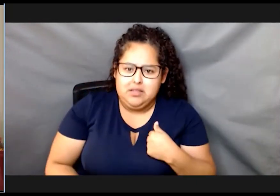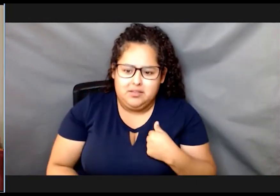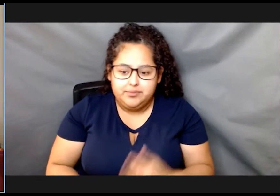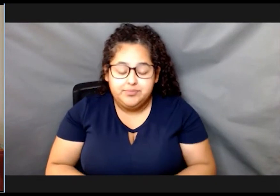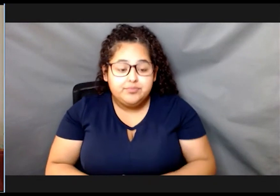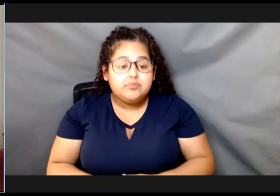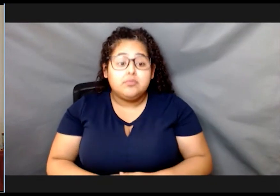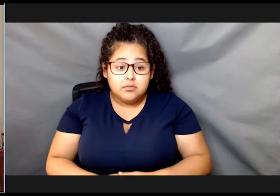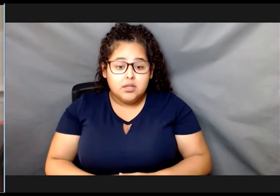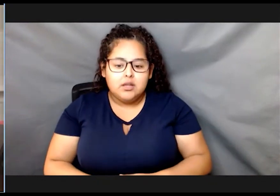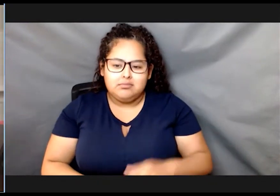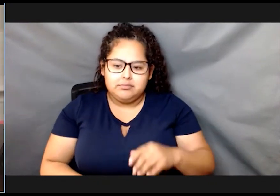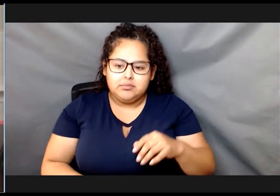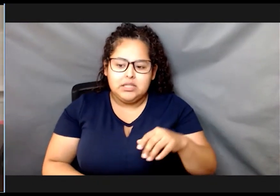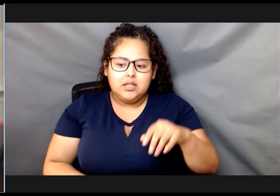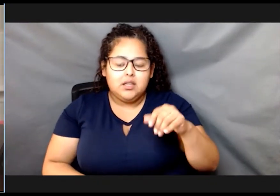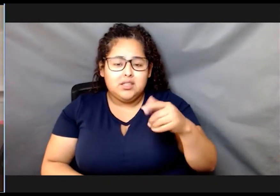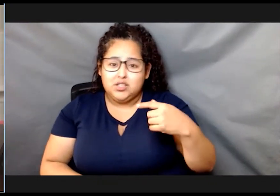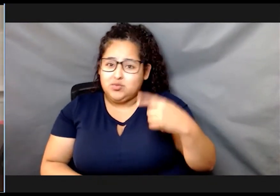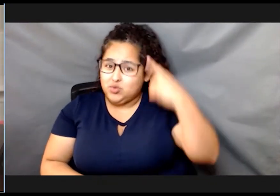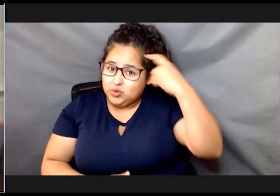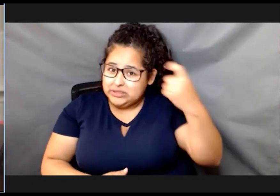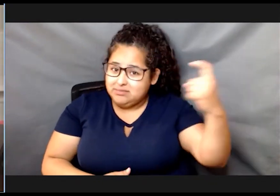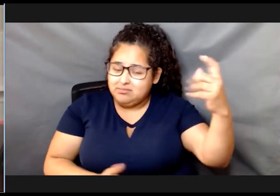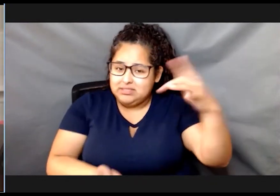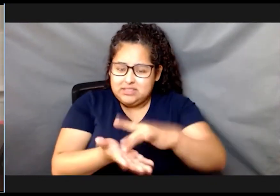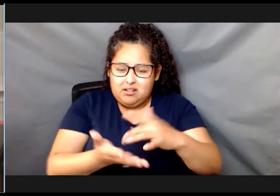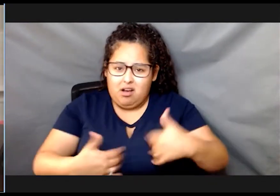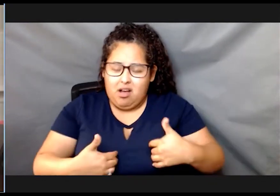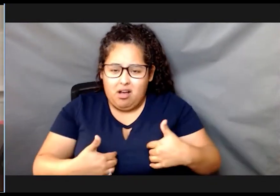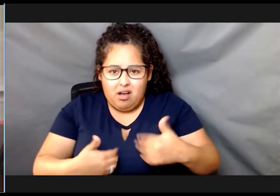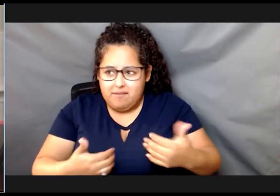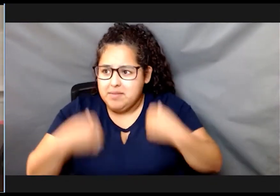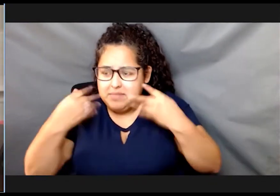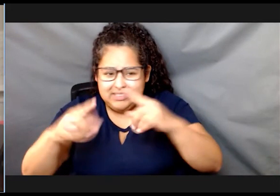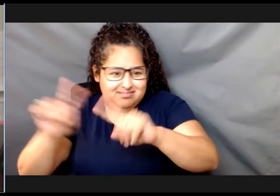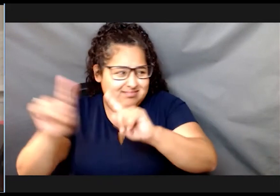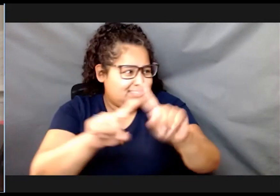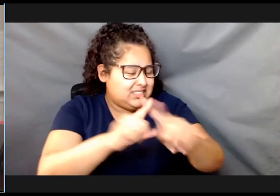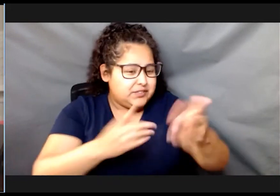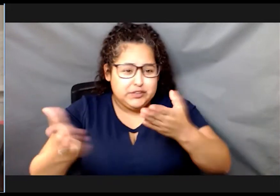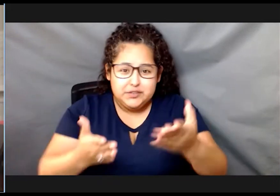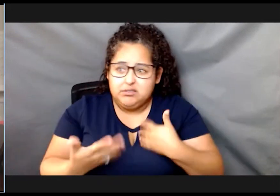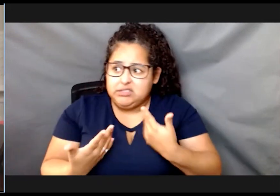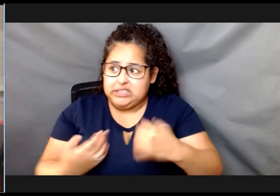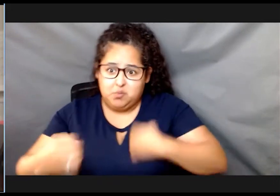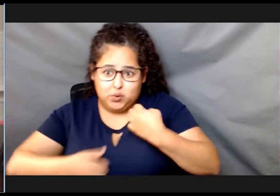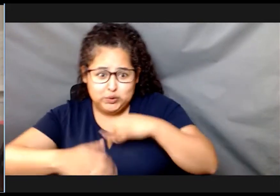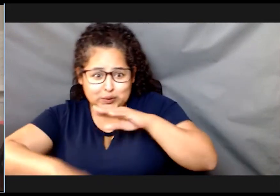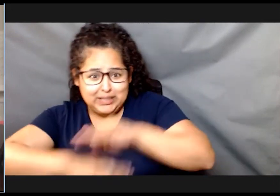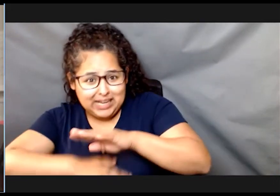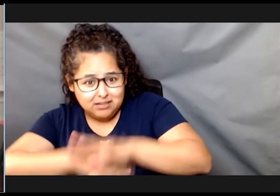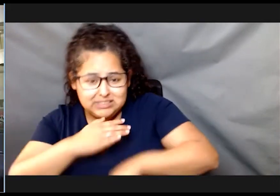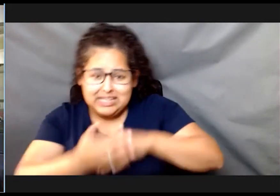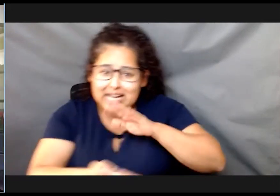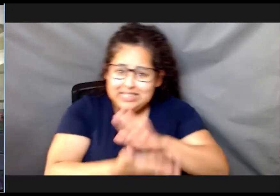The Dream Center offers services to our students, everything from counseling to emotional support, as far as for all students who are undocumented